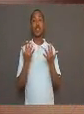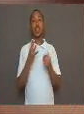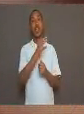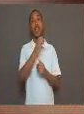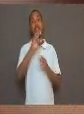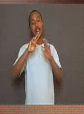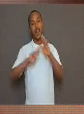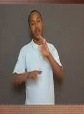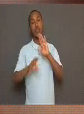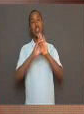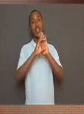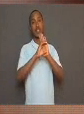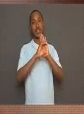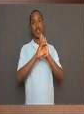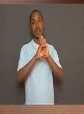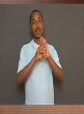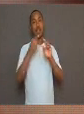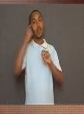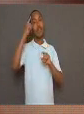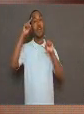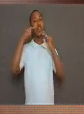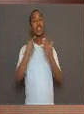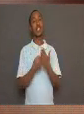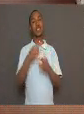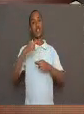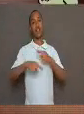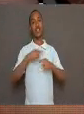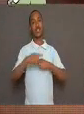and reducing agents for this reaction.